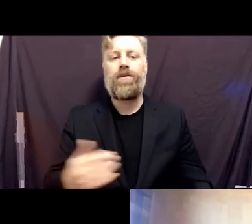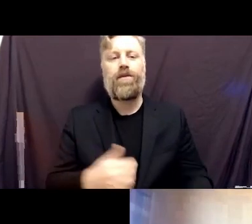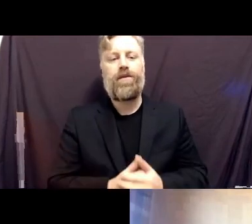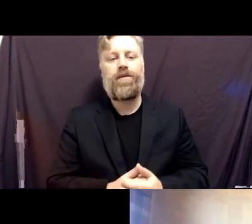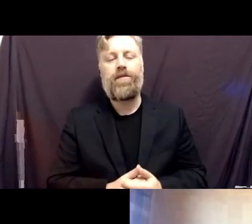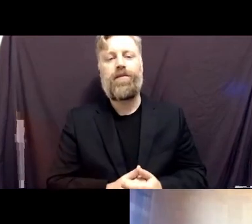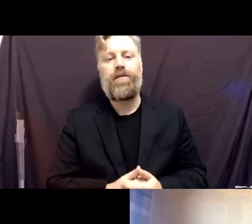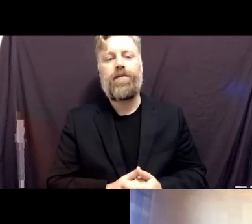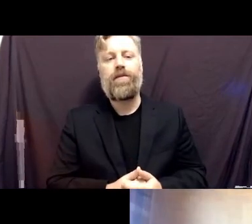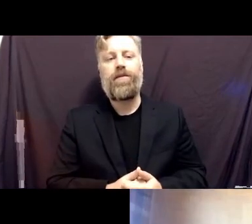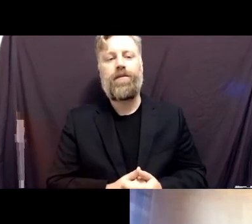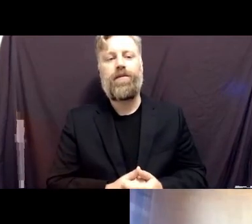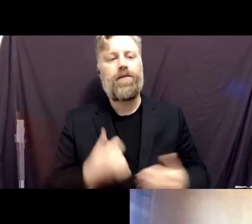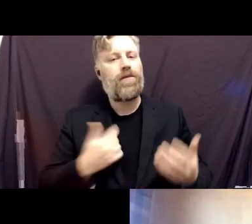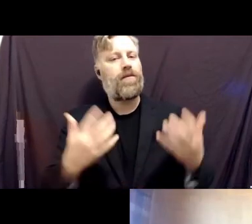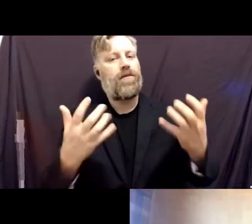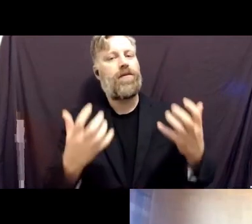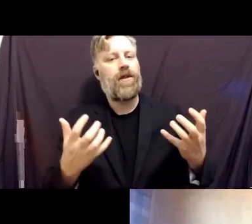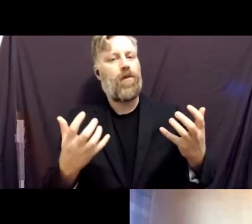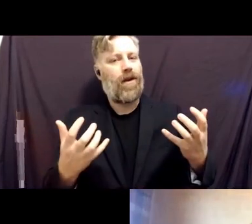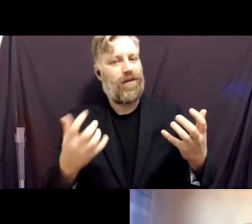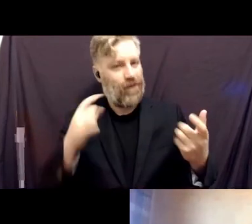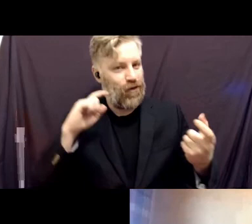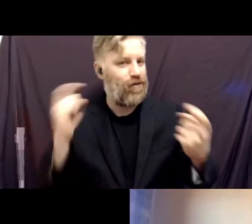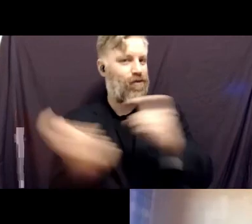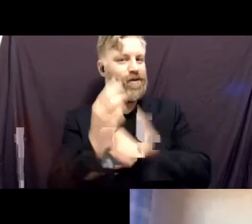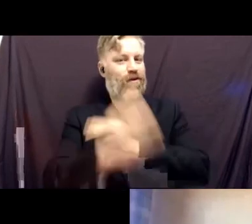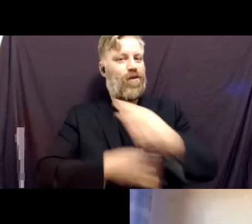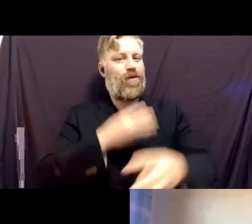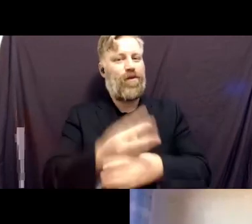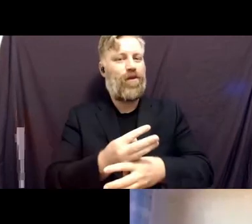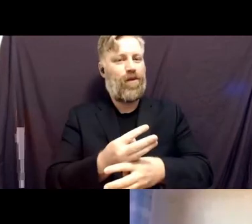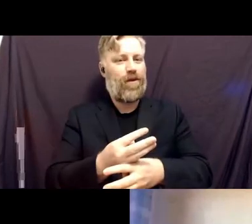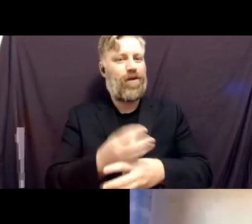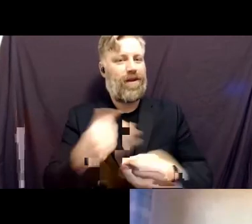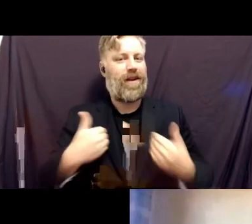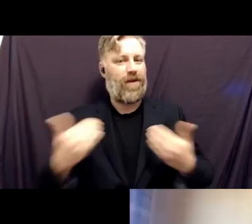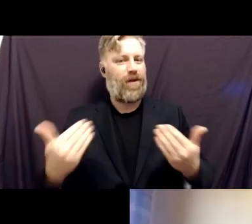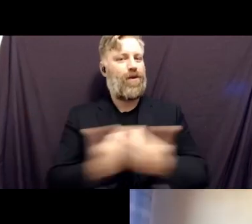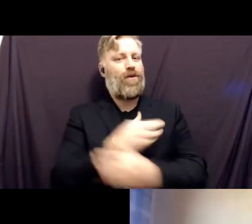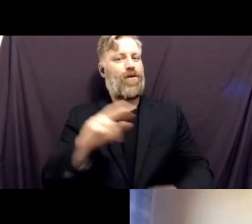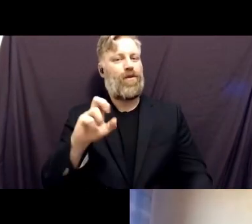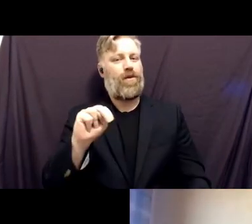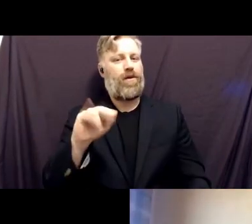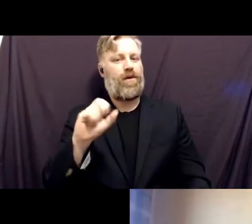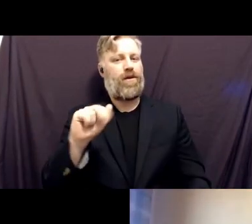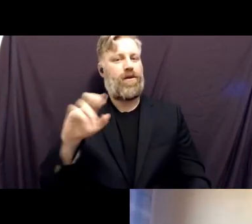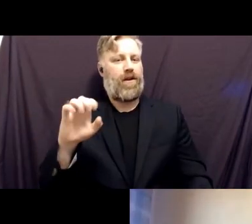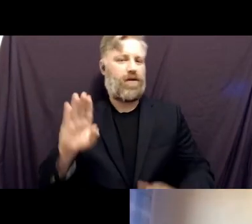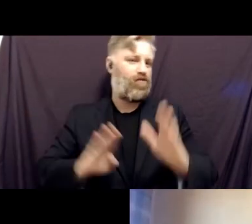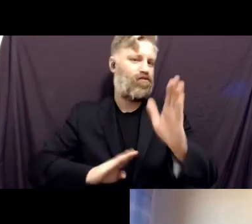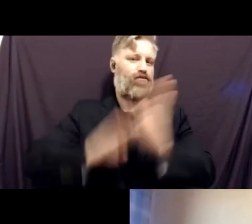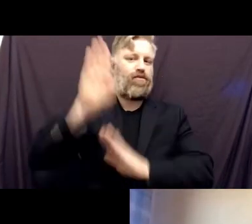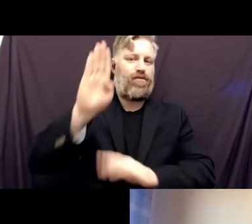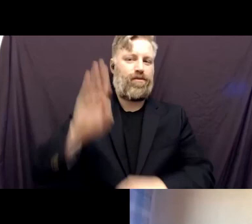to change the world so that we have a new renaissance. You and are a changing the world,